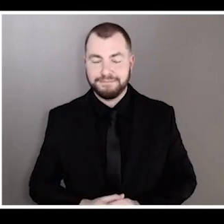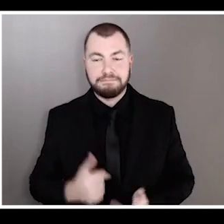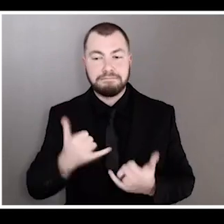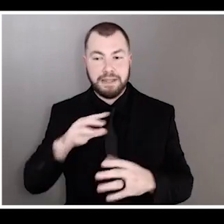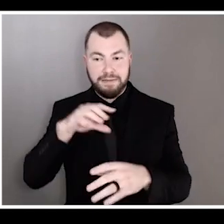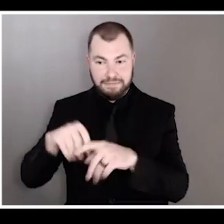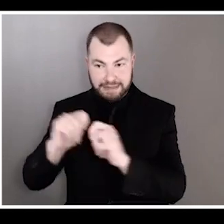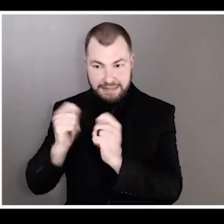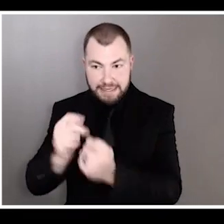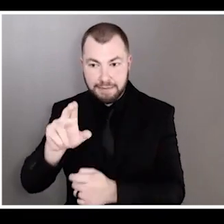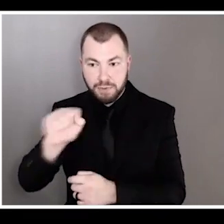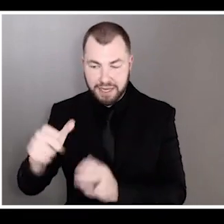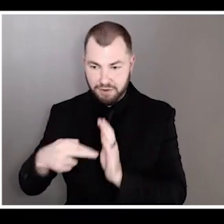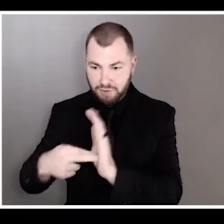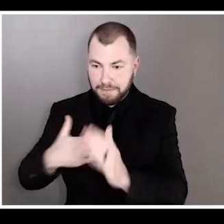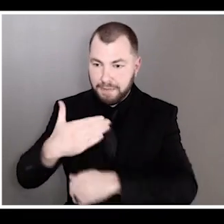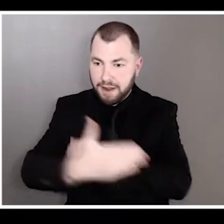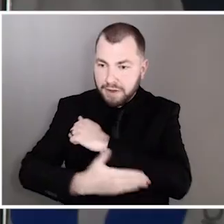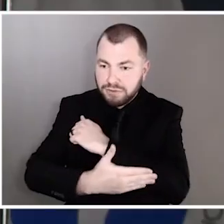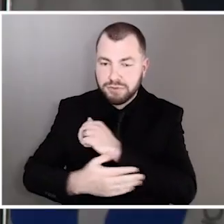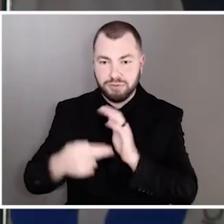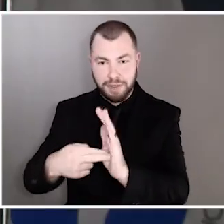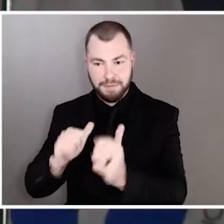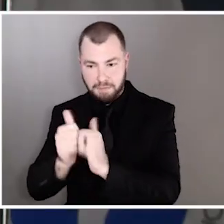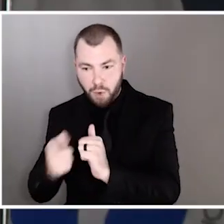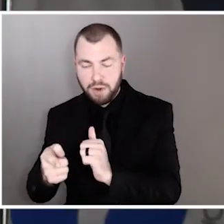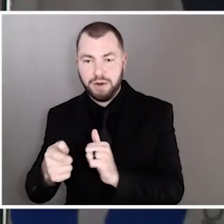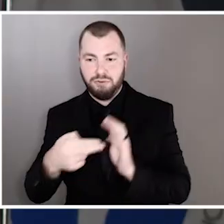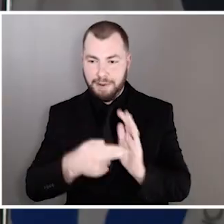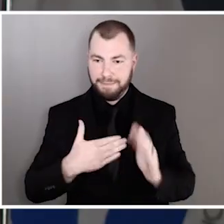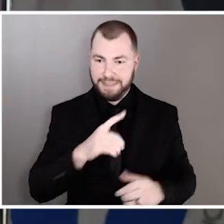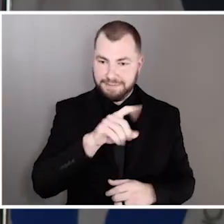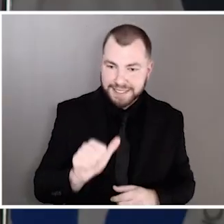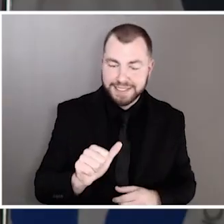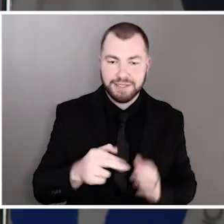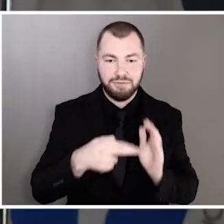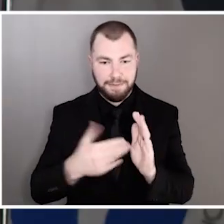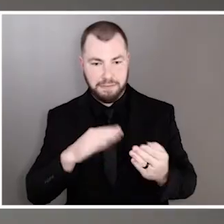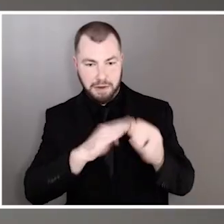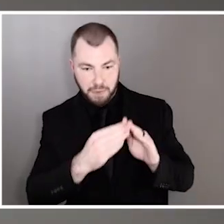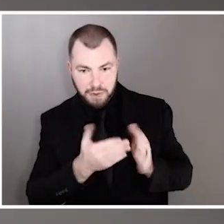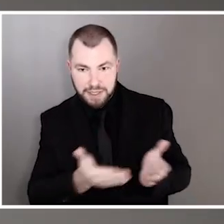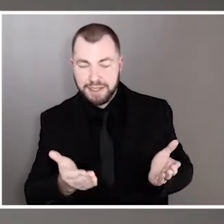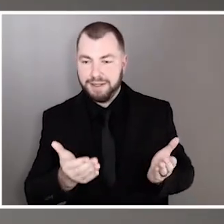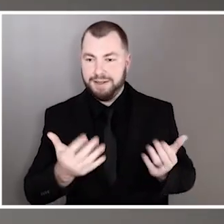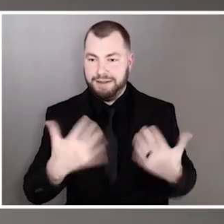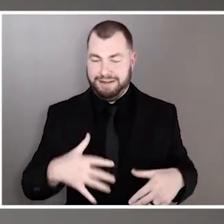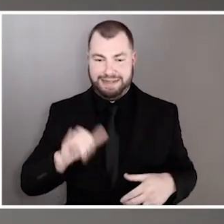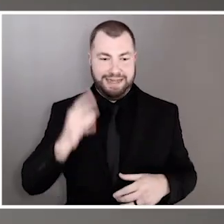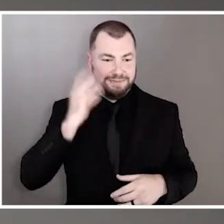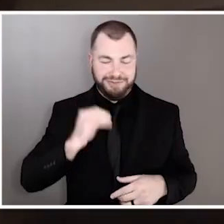Playing for Team USA and representing the country and representing your sport, representing your disability, representing your community, that's an